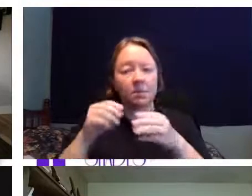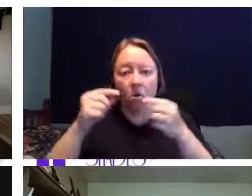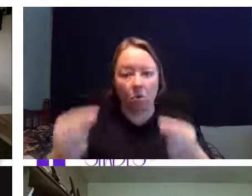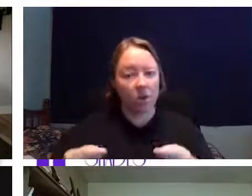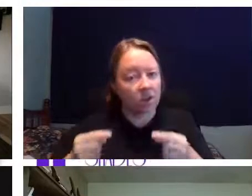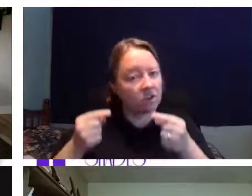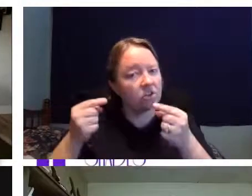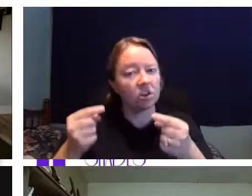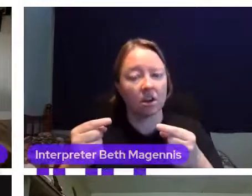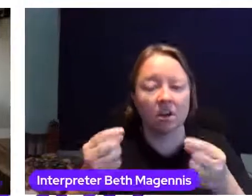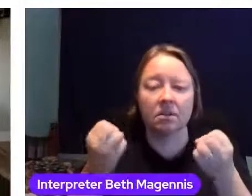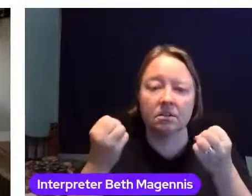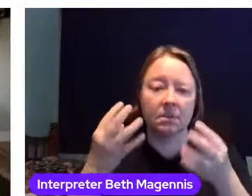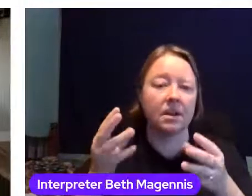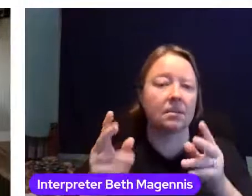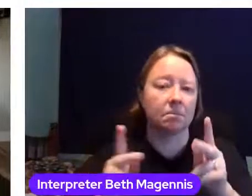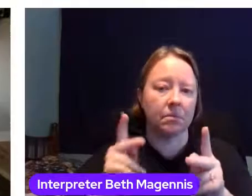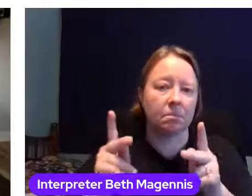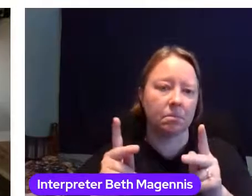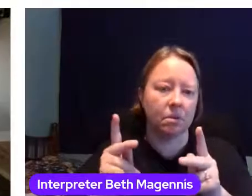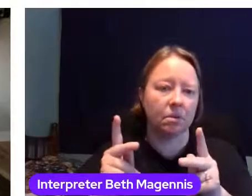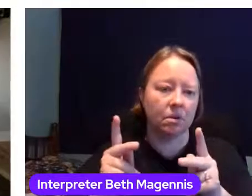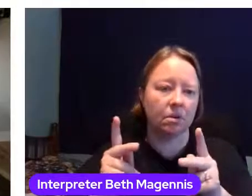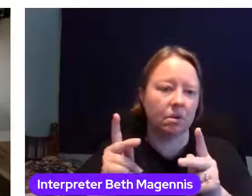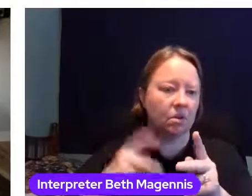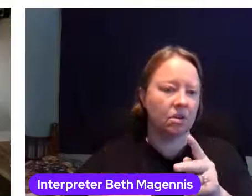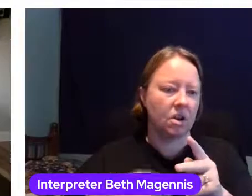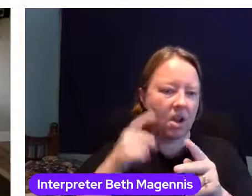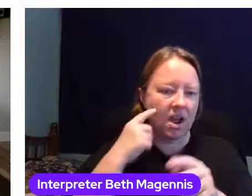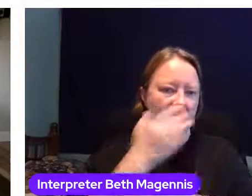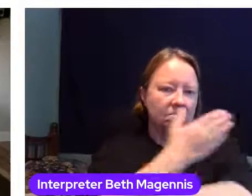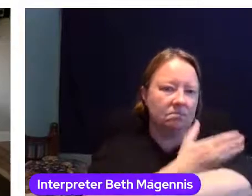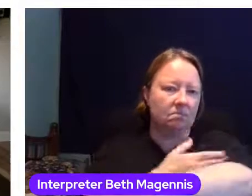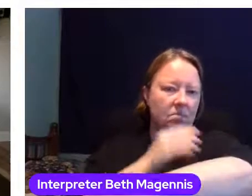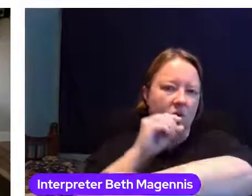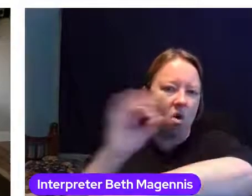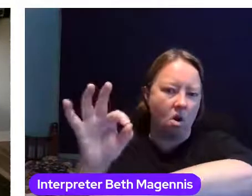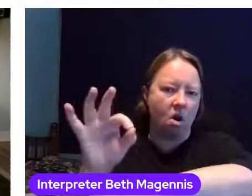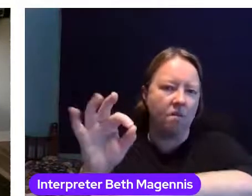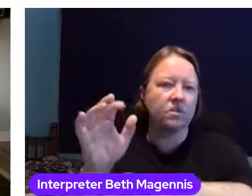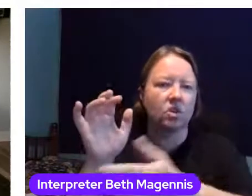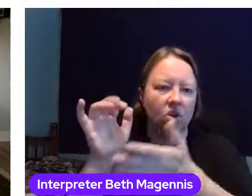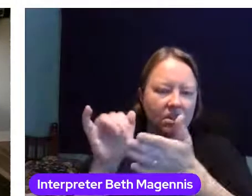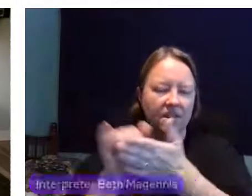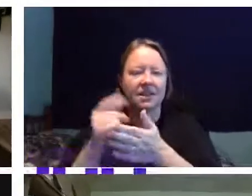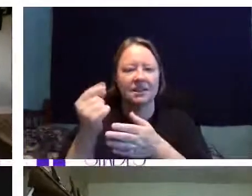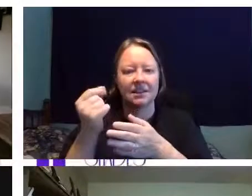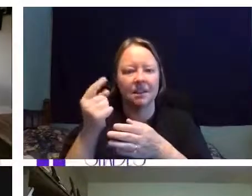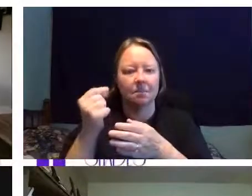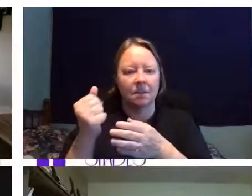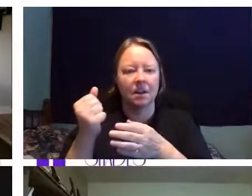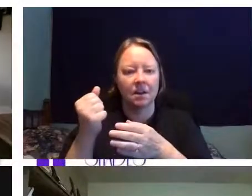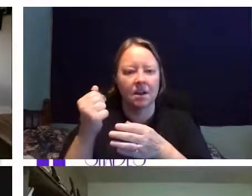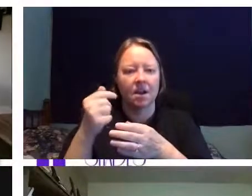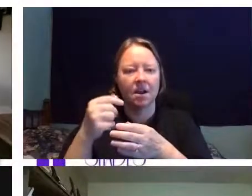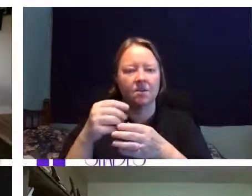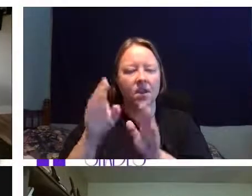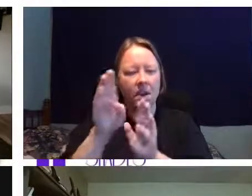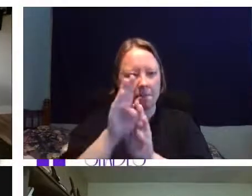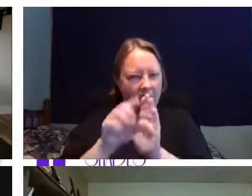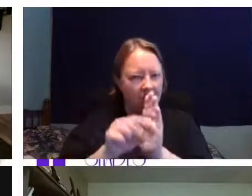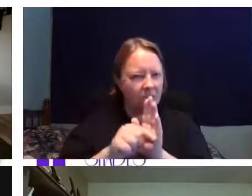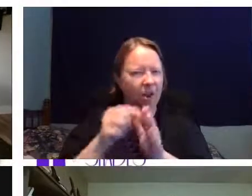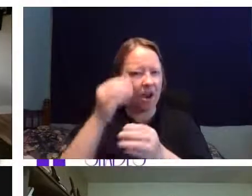were, whether they were amputees, and so that's a little bit of background for me. And I got